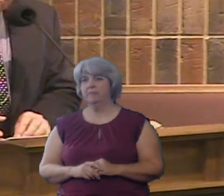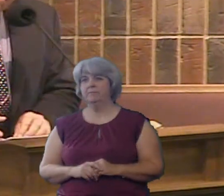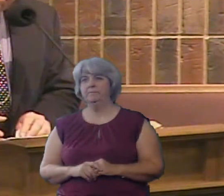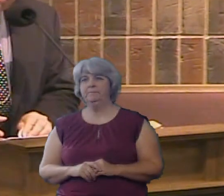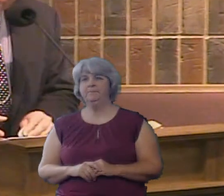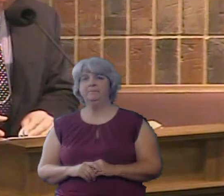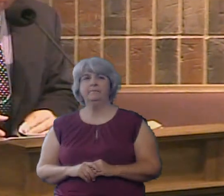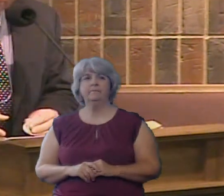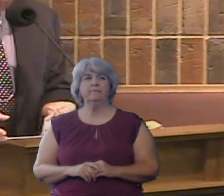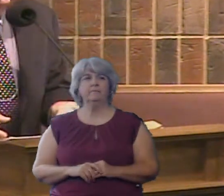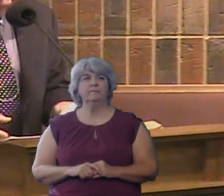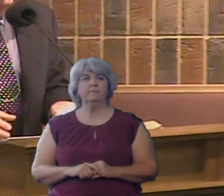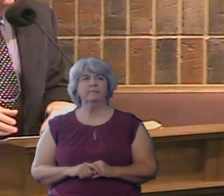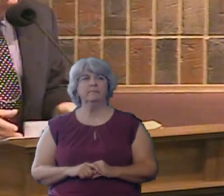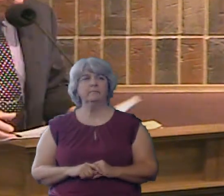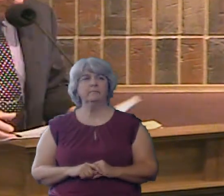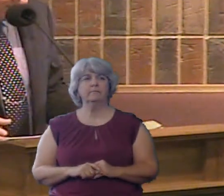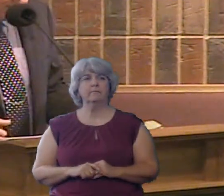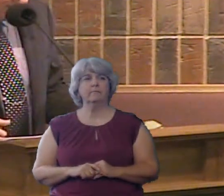starting